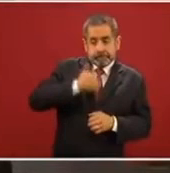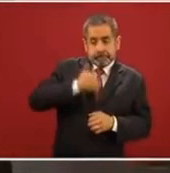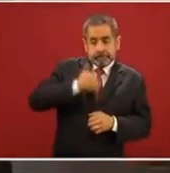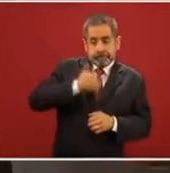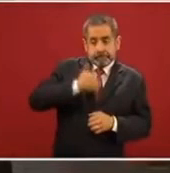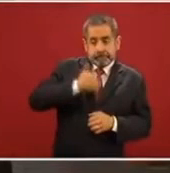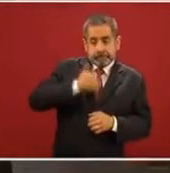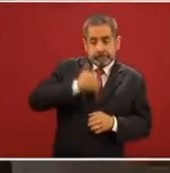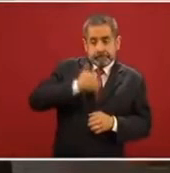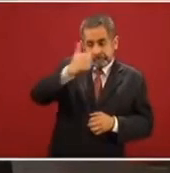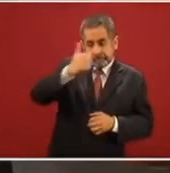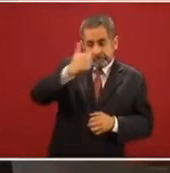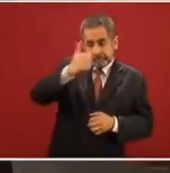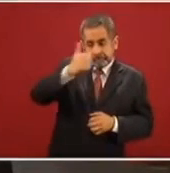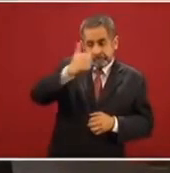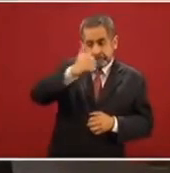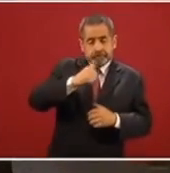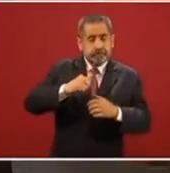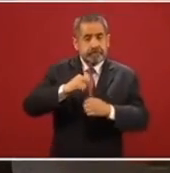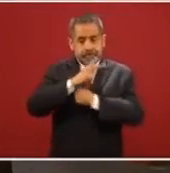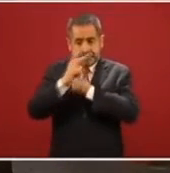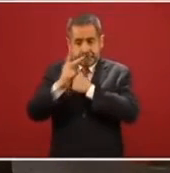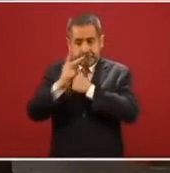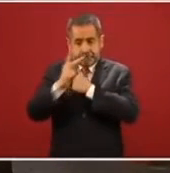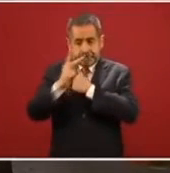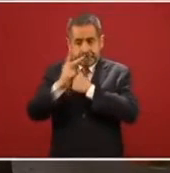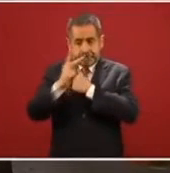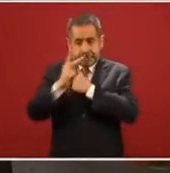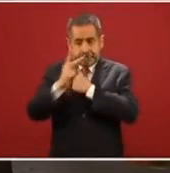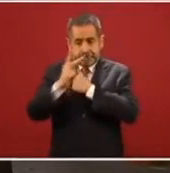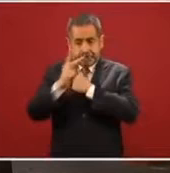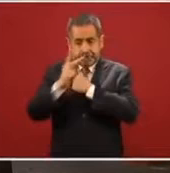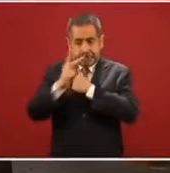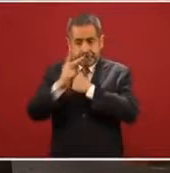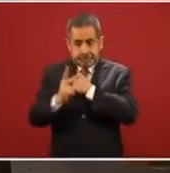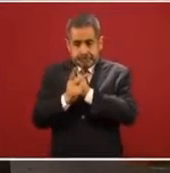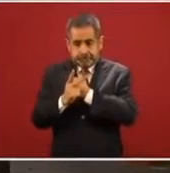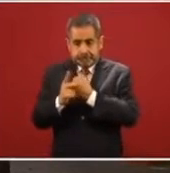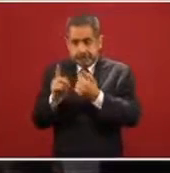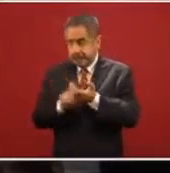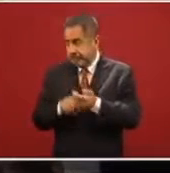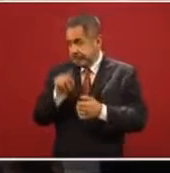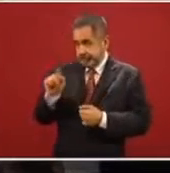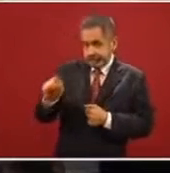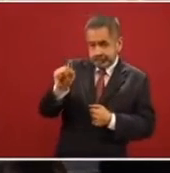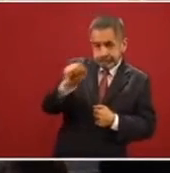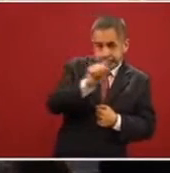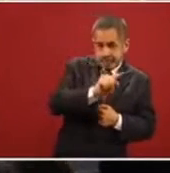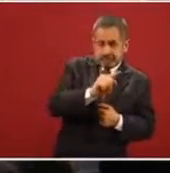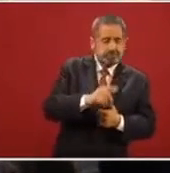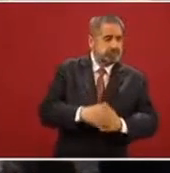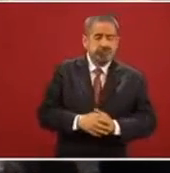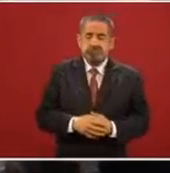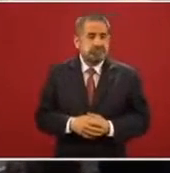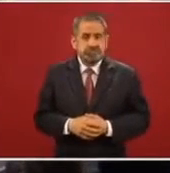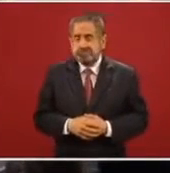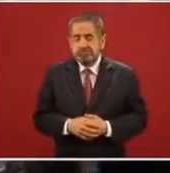every one of the countries, esta epidemia this epidemic no representa más